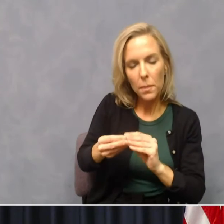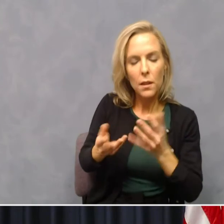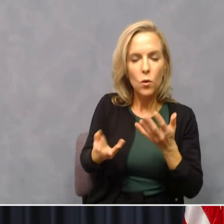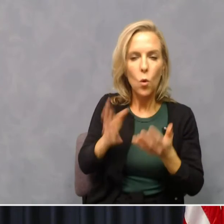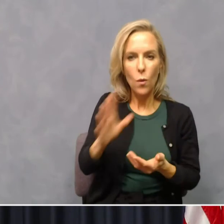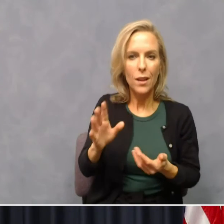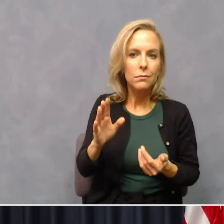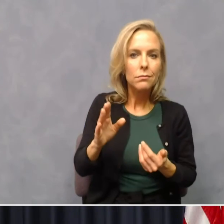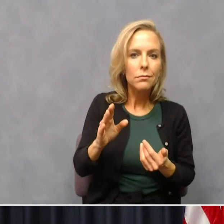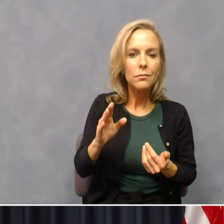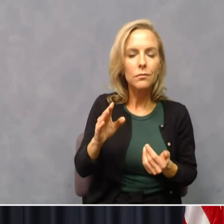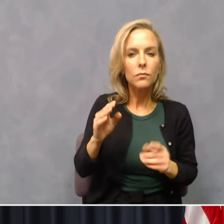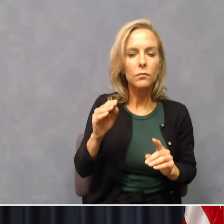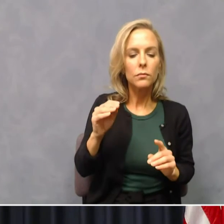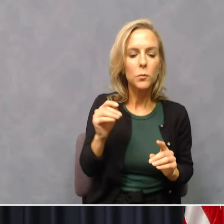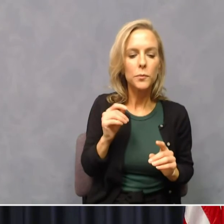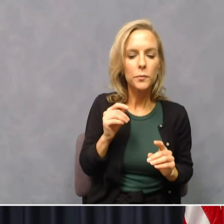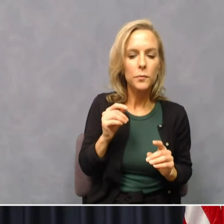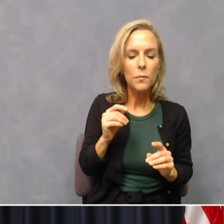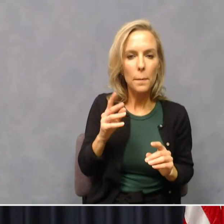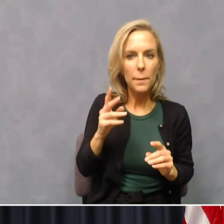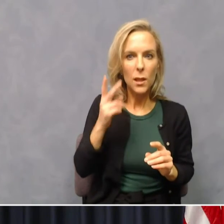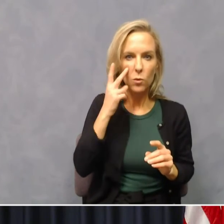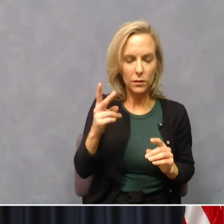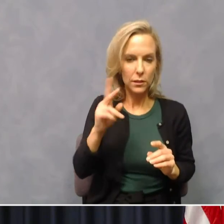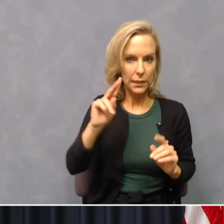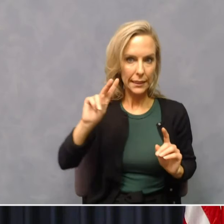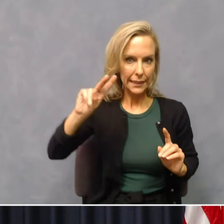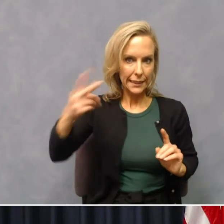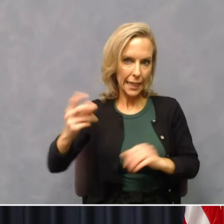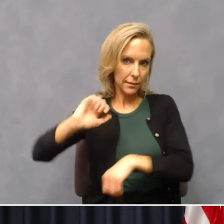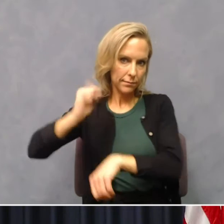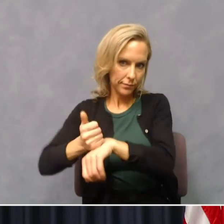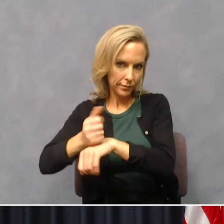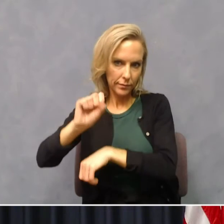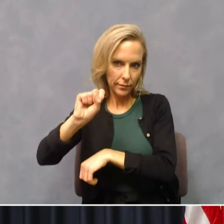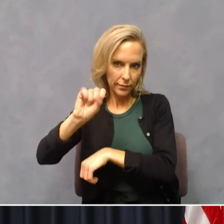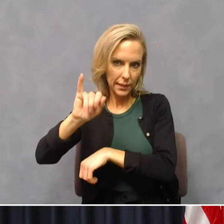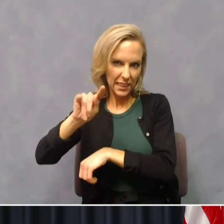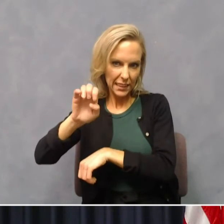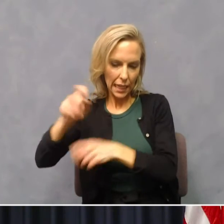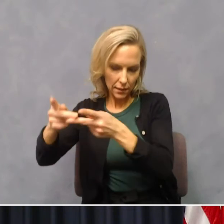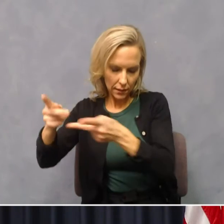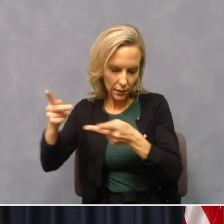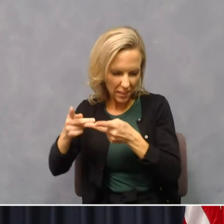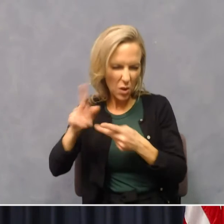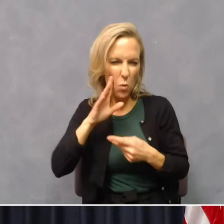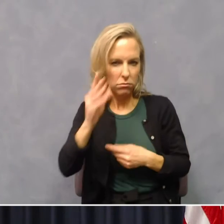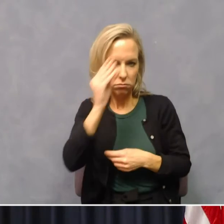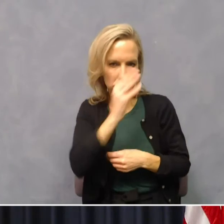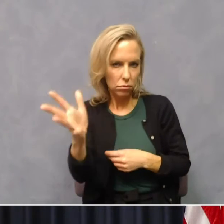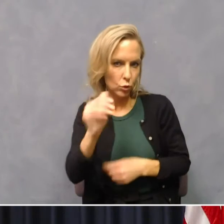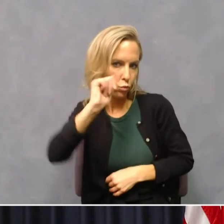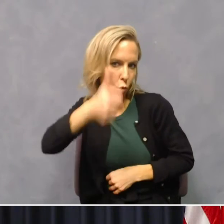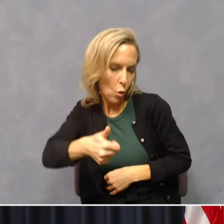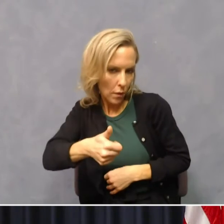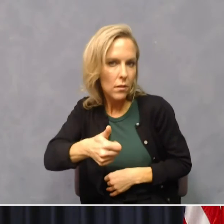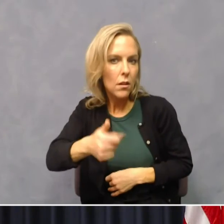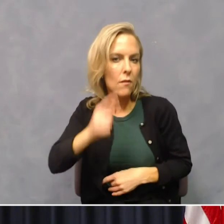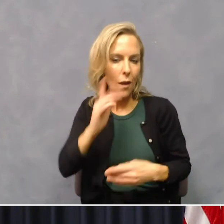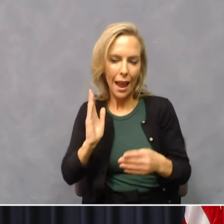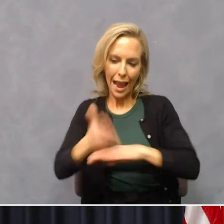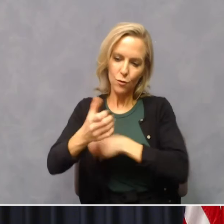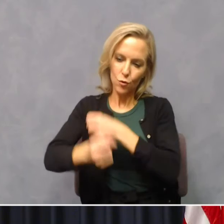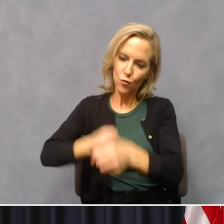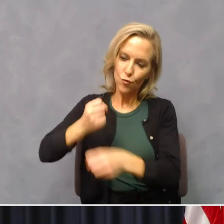our second surge site. We'll have some news about that, I think, tomorrow for after the New Year's. We're seeing